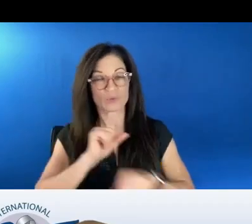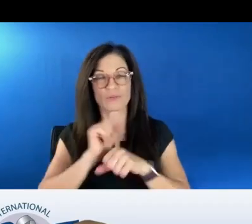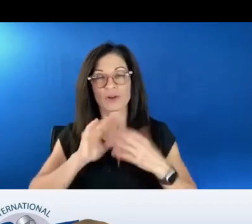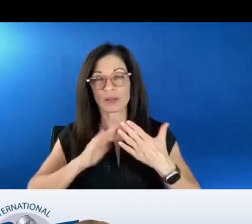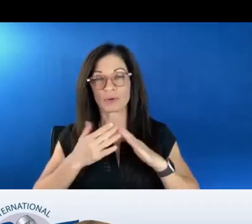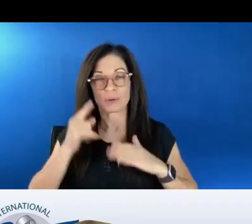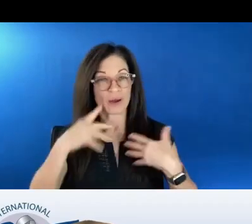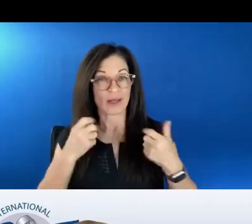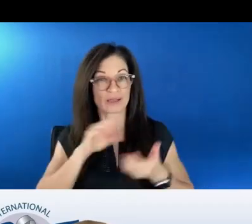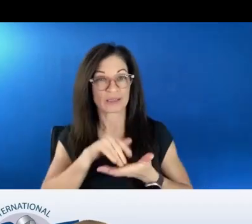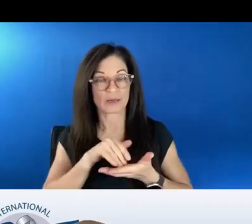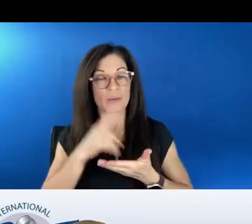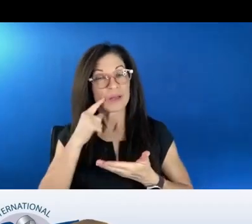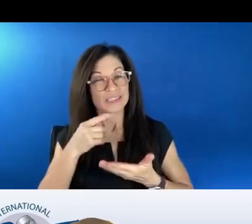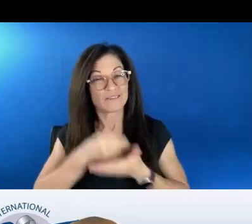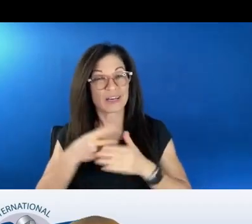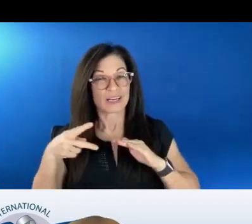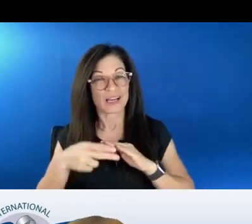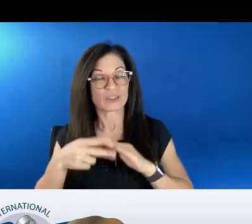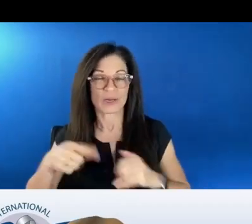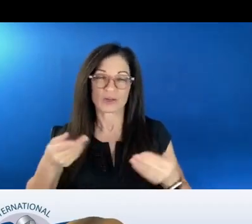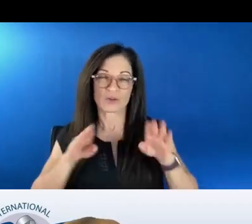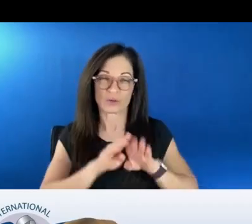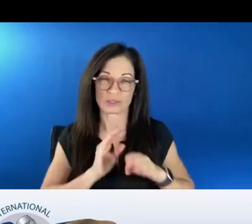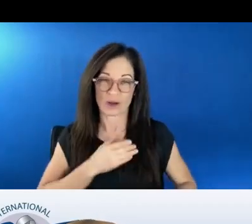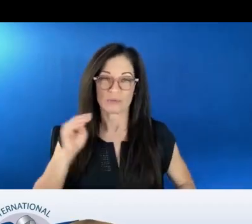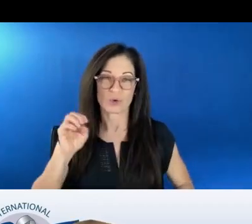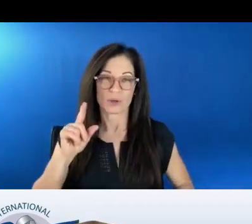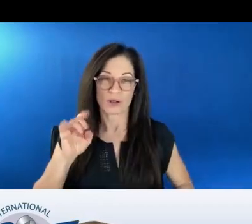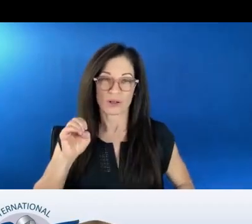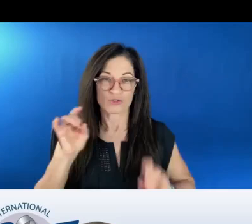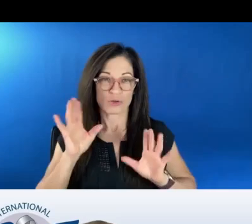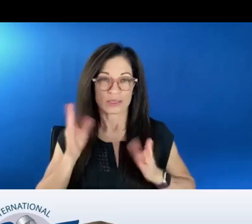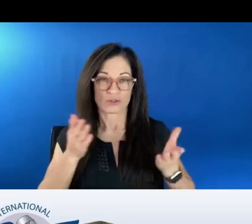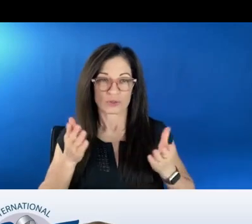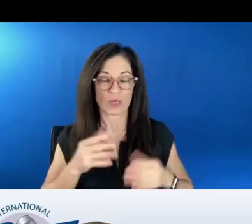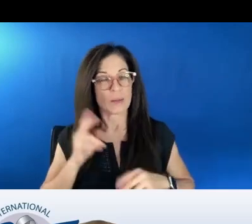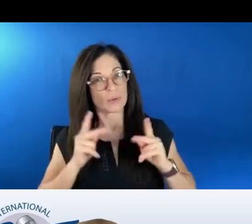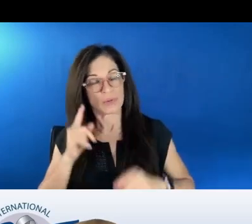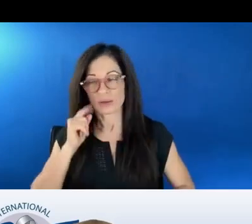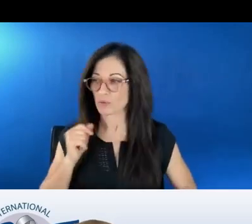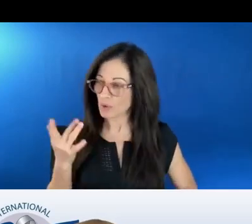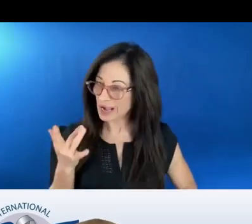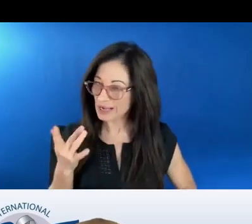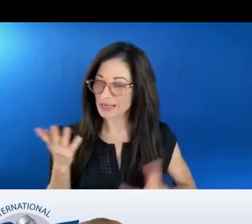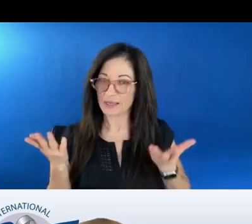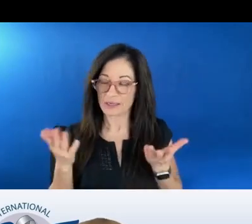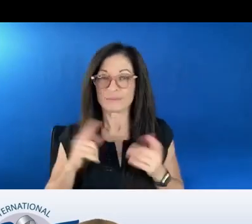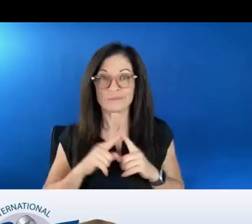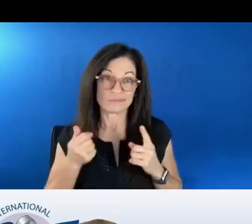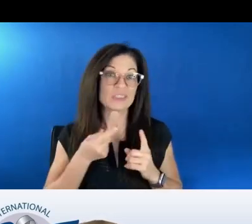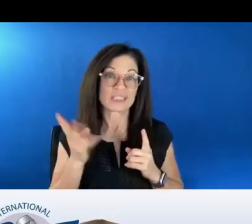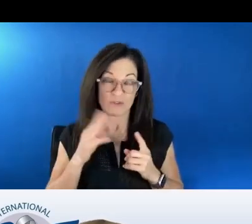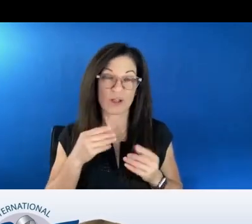and because of funding cuts, we were closing our mobile crisis services. And people were thinking, why would you do that? But we had several